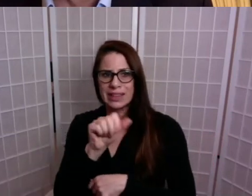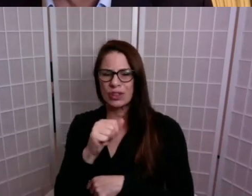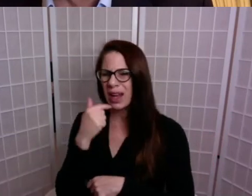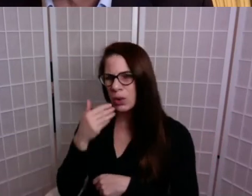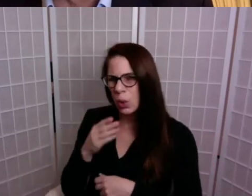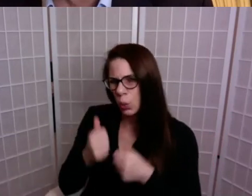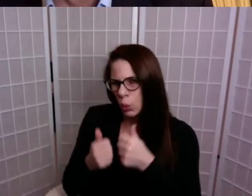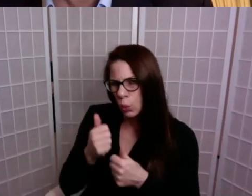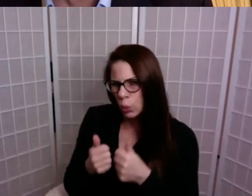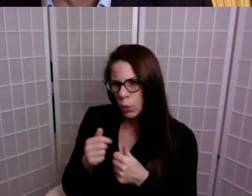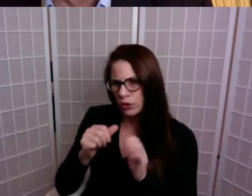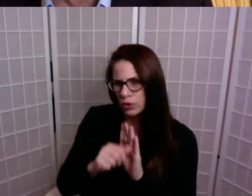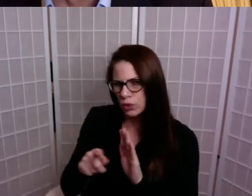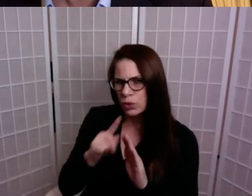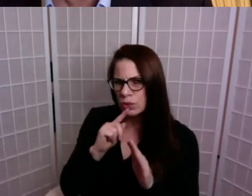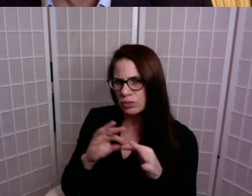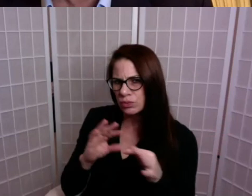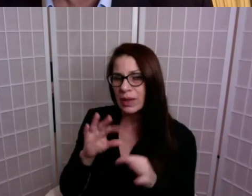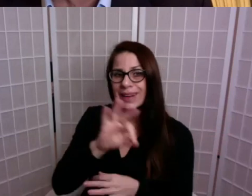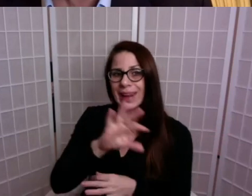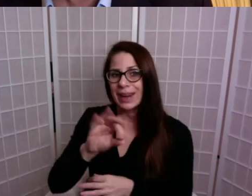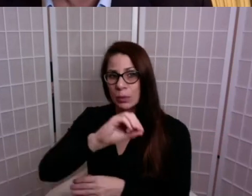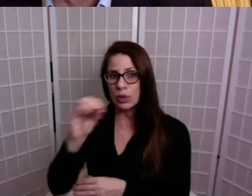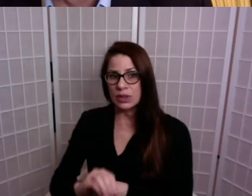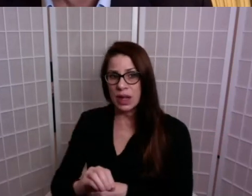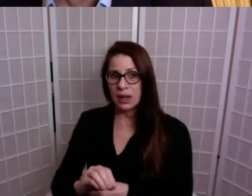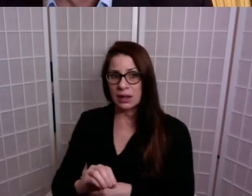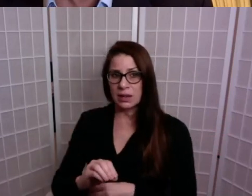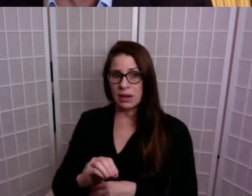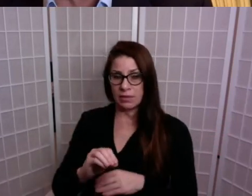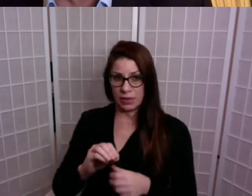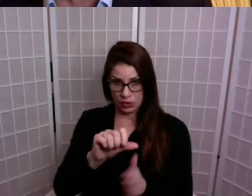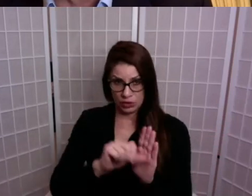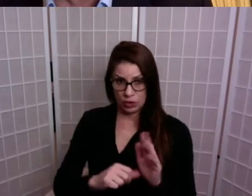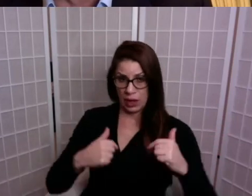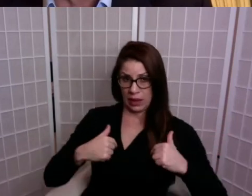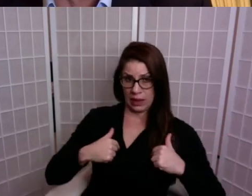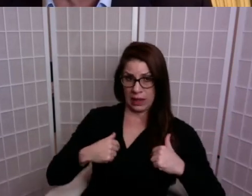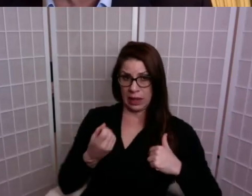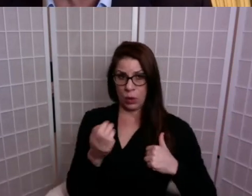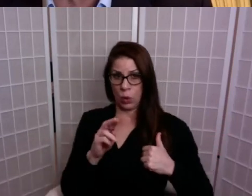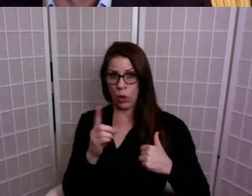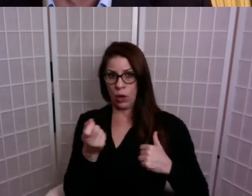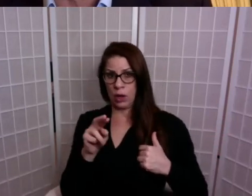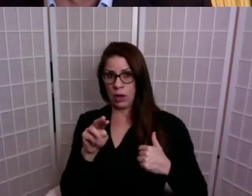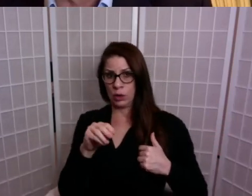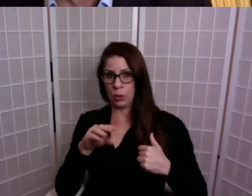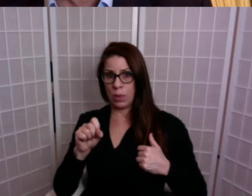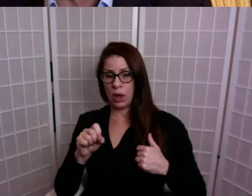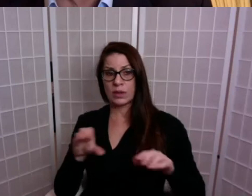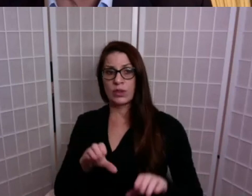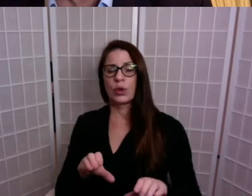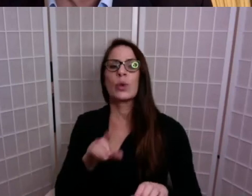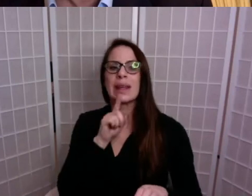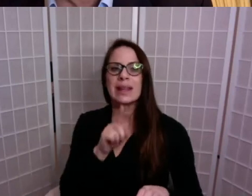but 99% of the surgery that Dr. Moss and I do is either under local or what we call regional. We